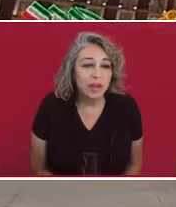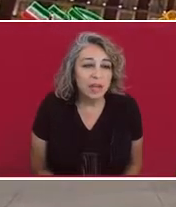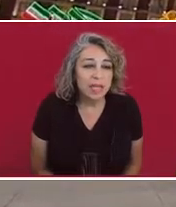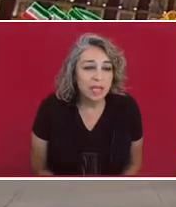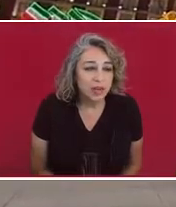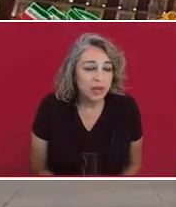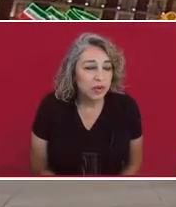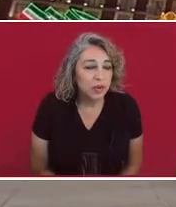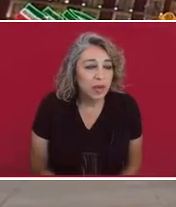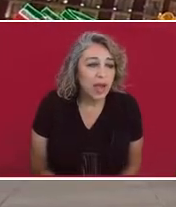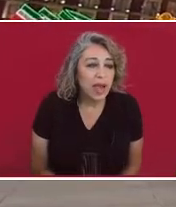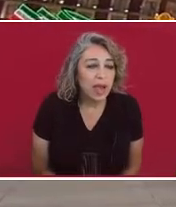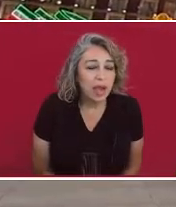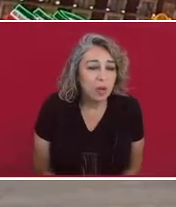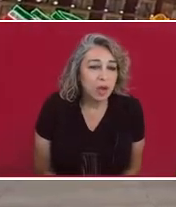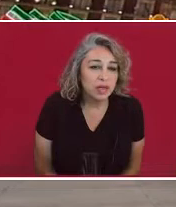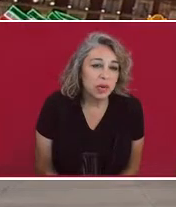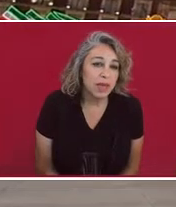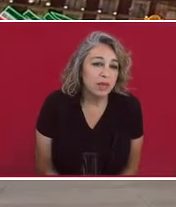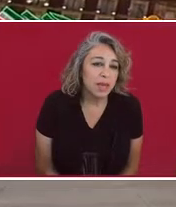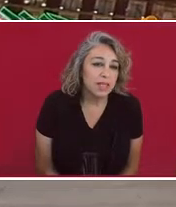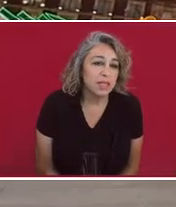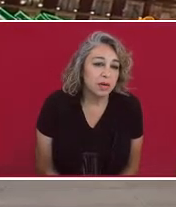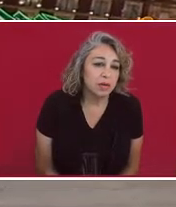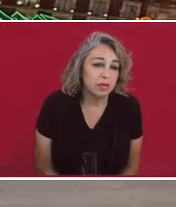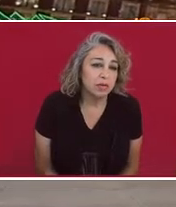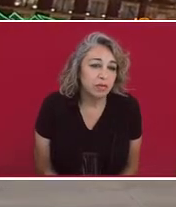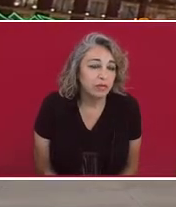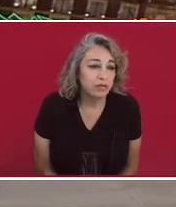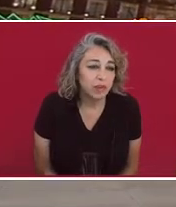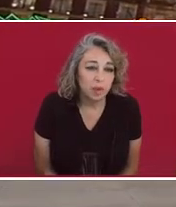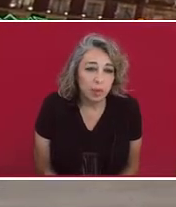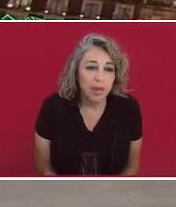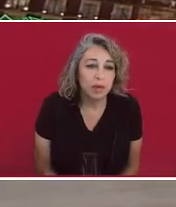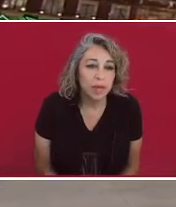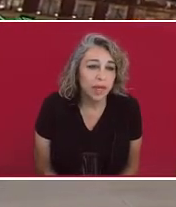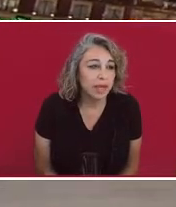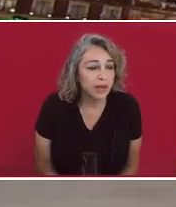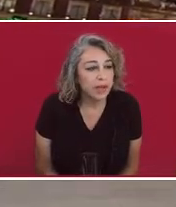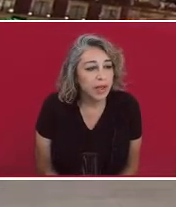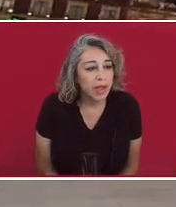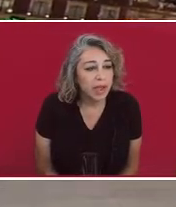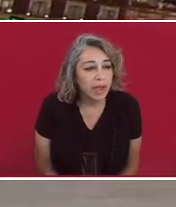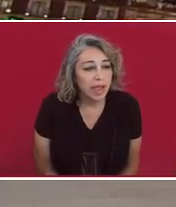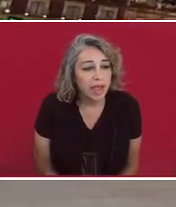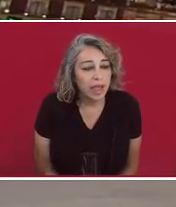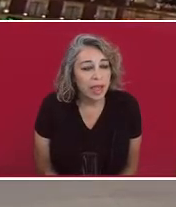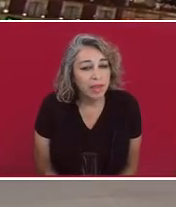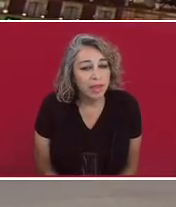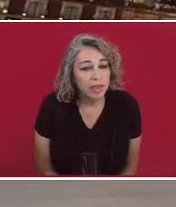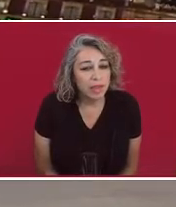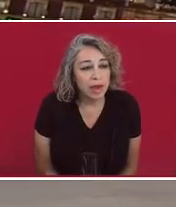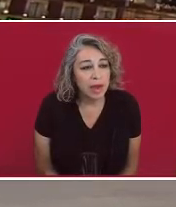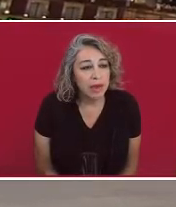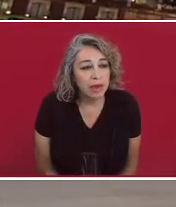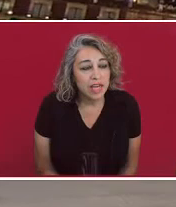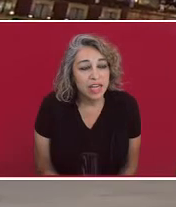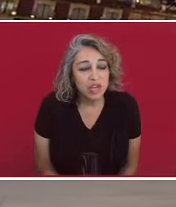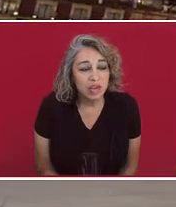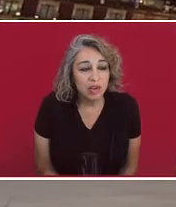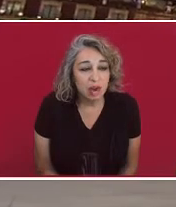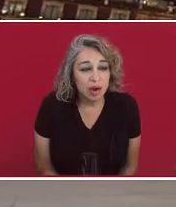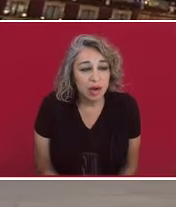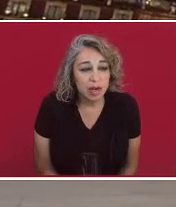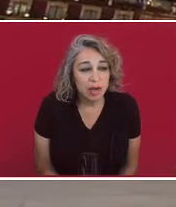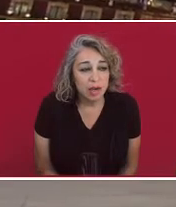Now let me tell you, I walked around Mexico for about a week, And the